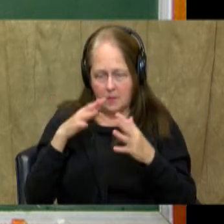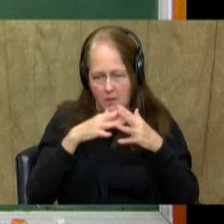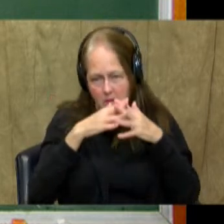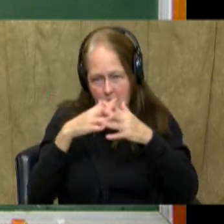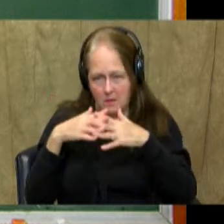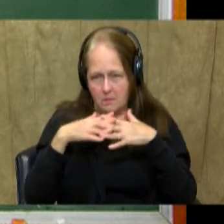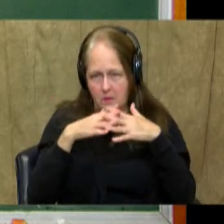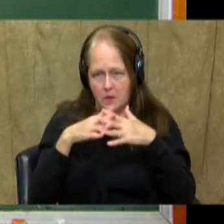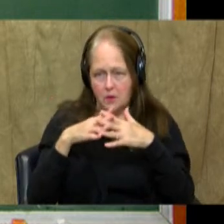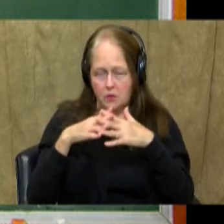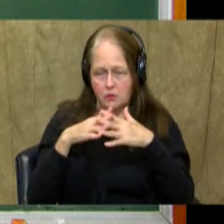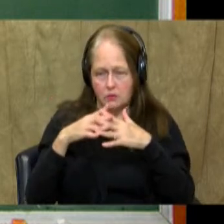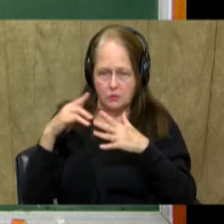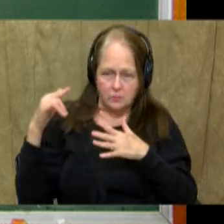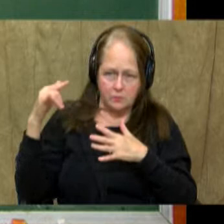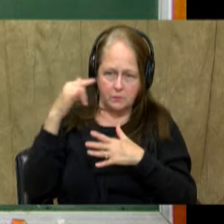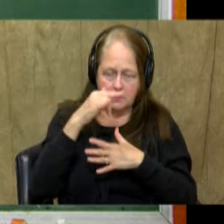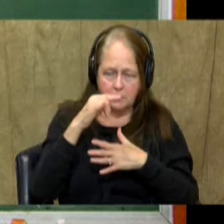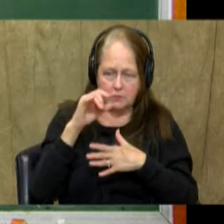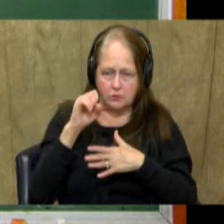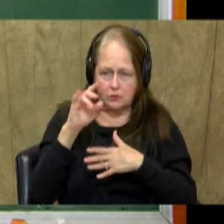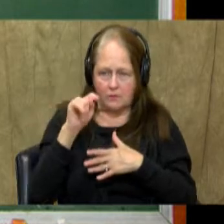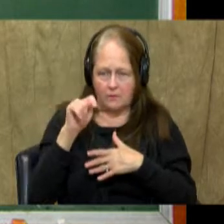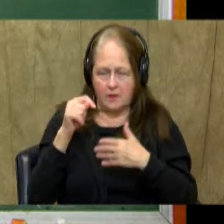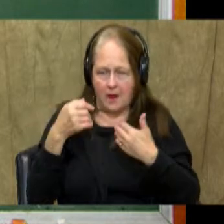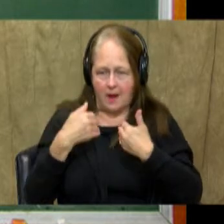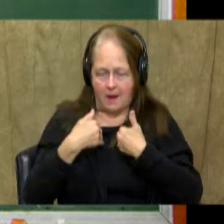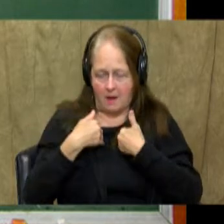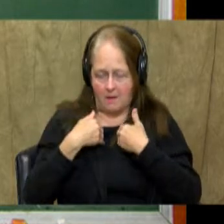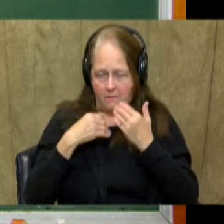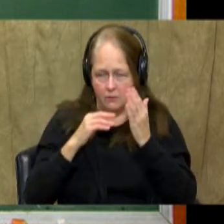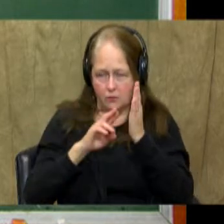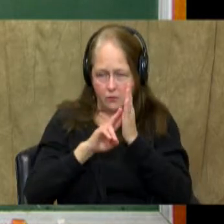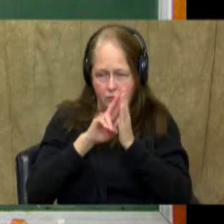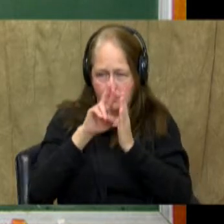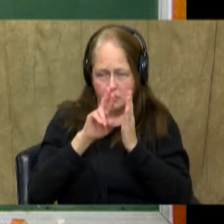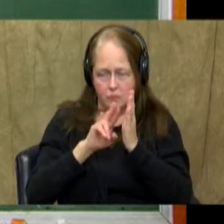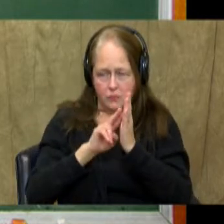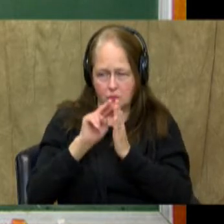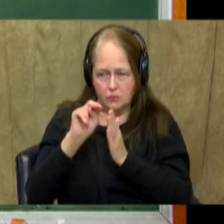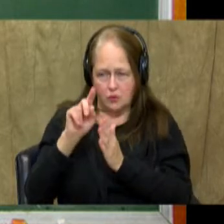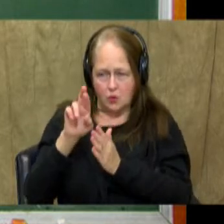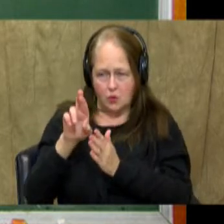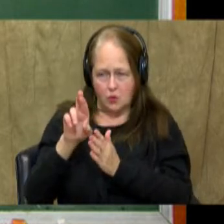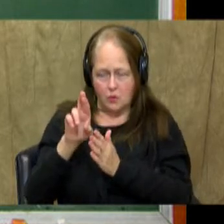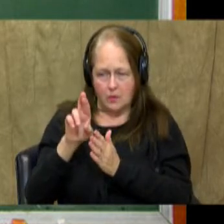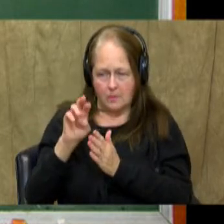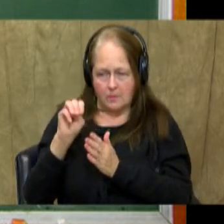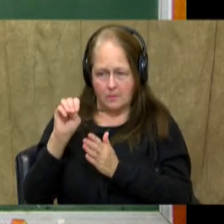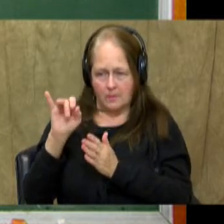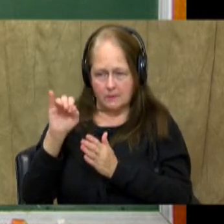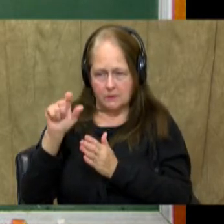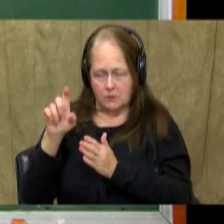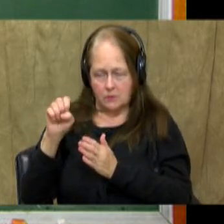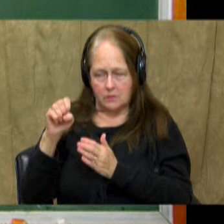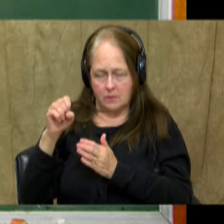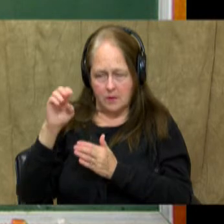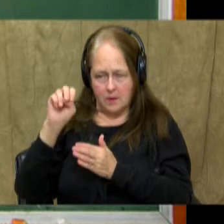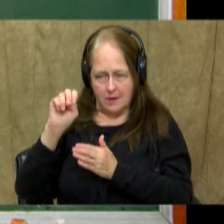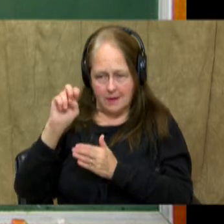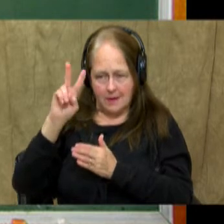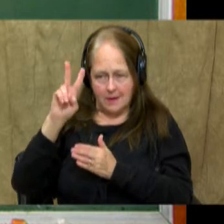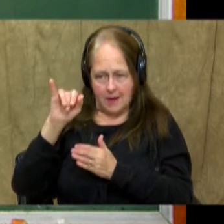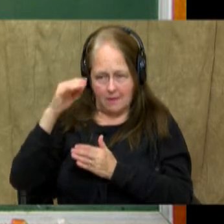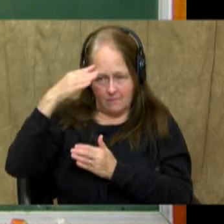American spy planes discovered that the Soviets were installing nuclear missiles in Cuba, and the U.S. Navy, they formed this thing called a